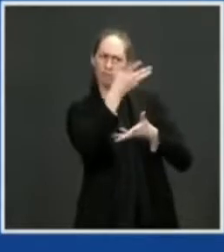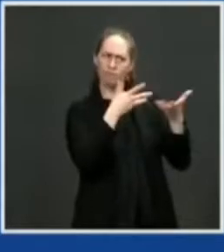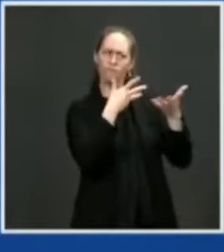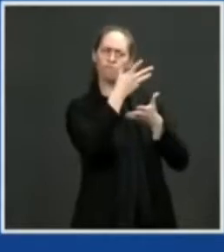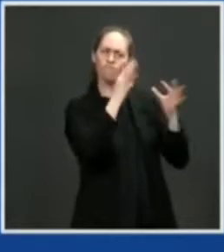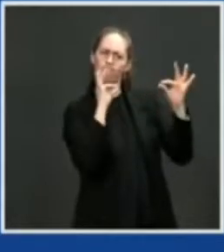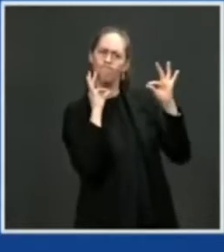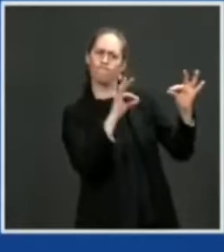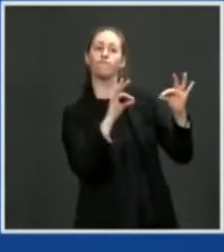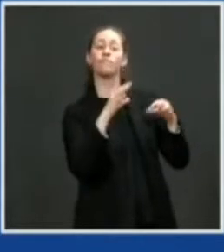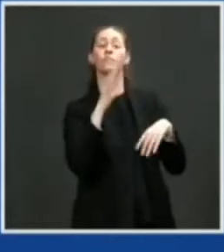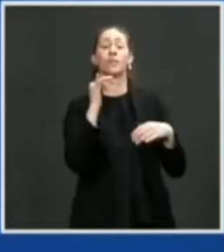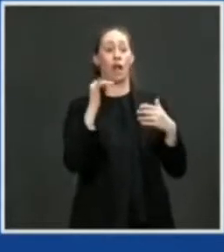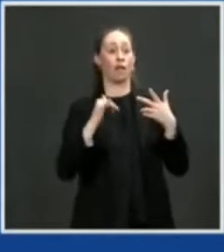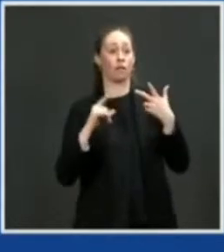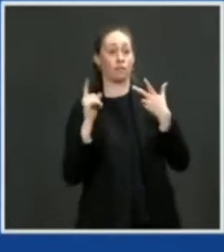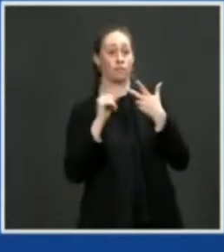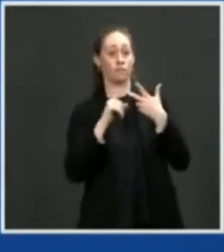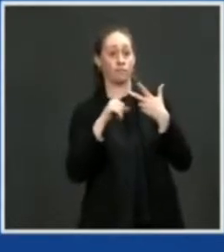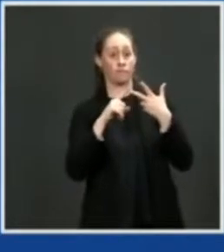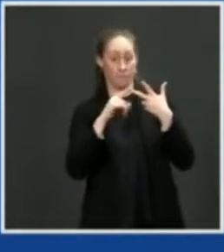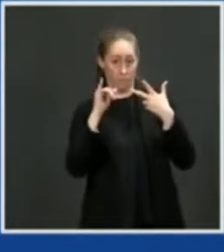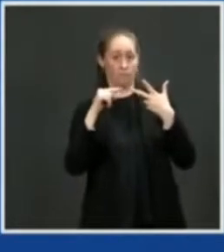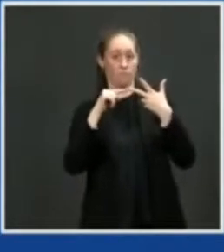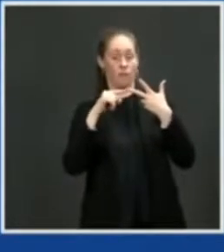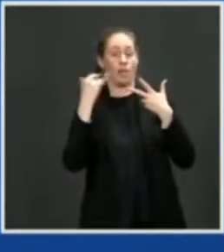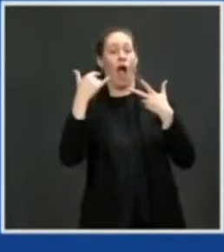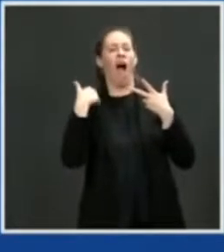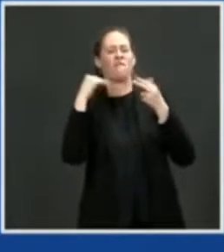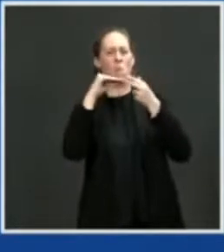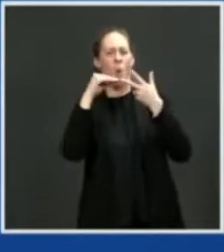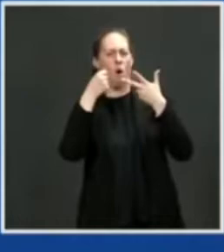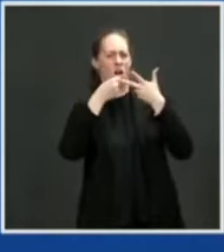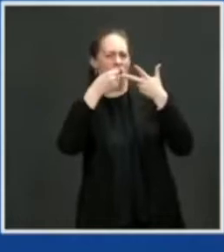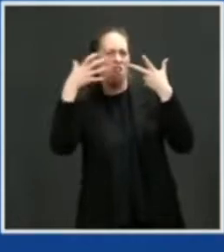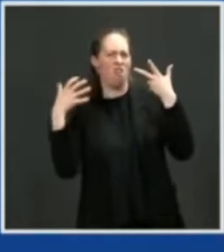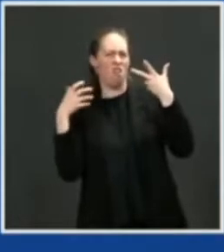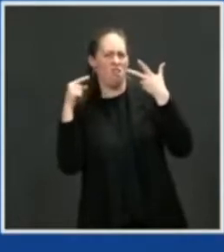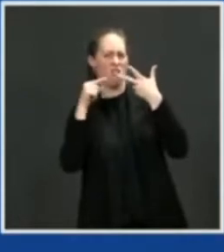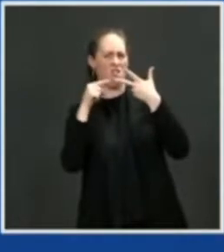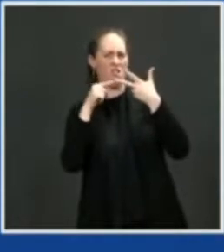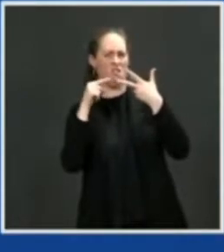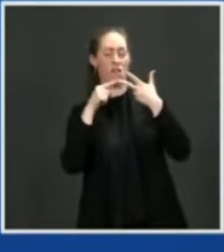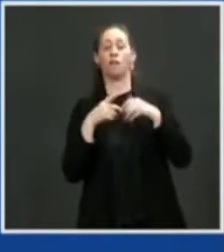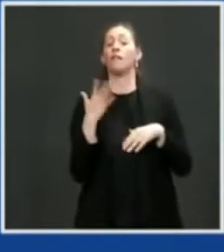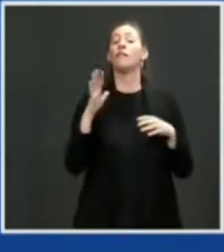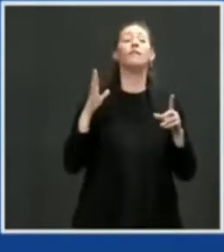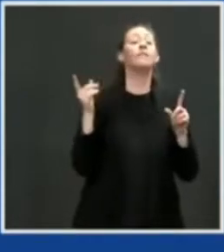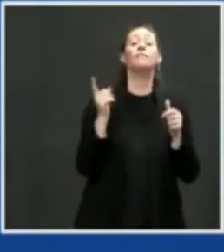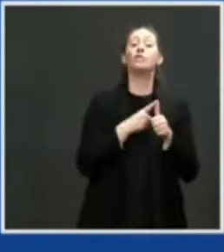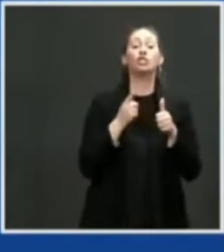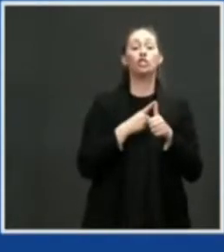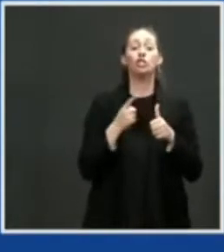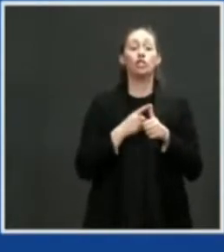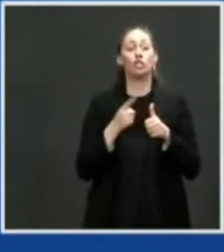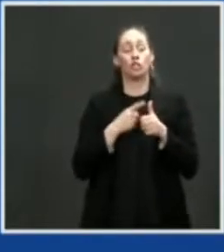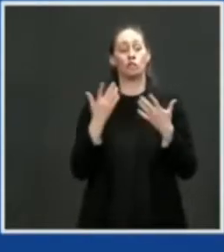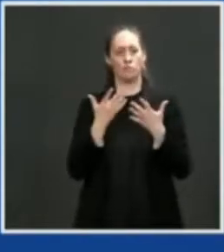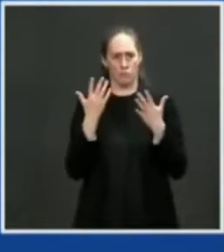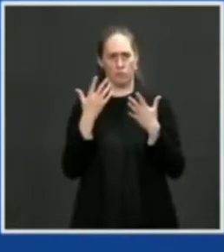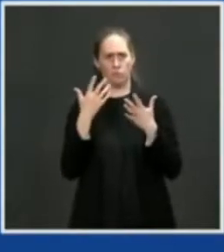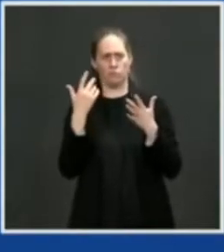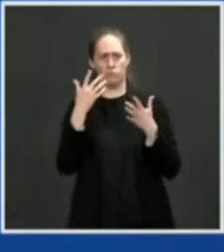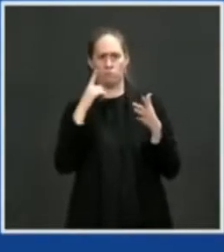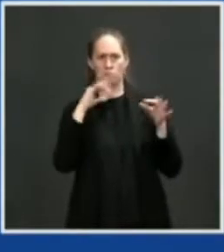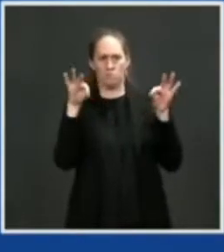things to do that. I'm telling our people. First, we're going to invest in American workers and American science.